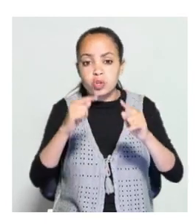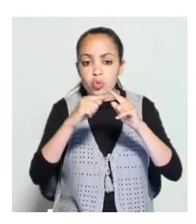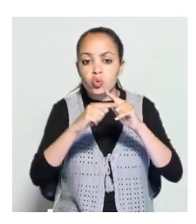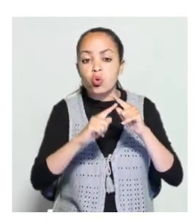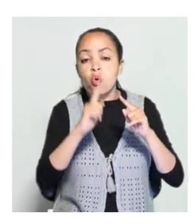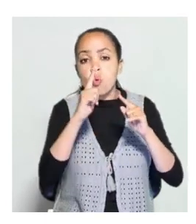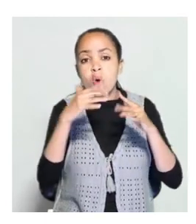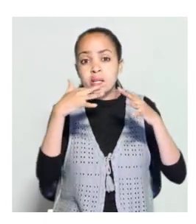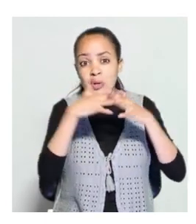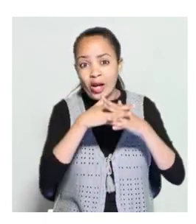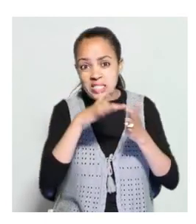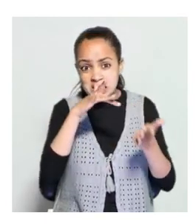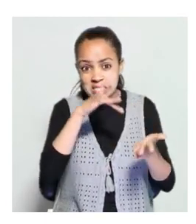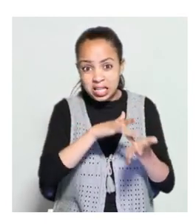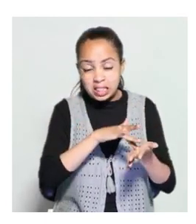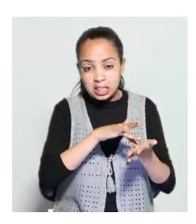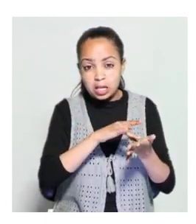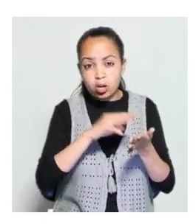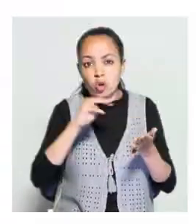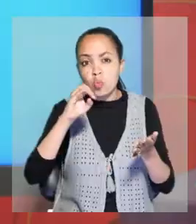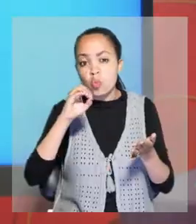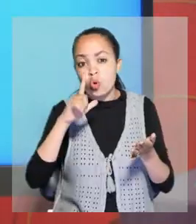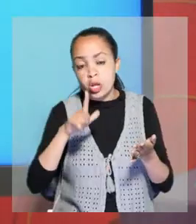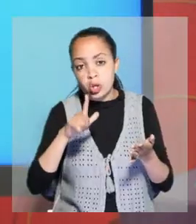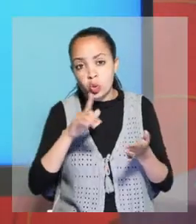one reaction center molecule.